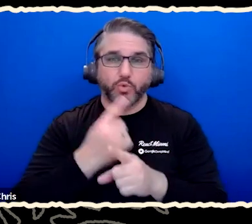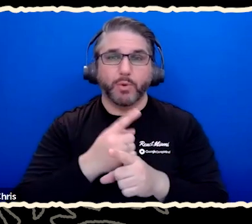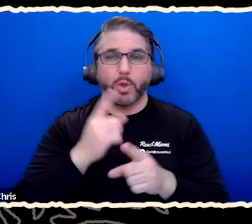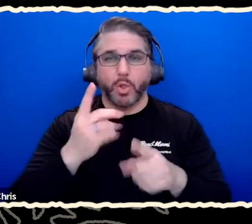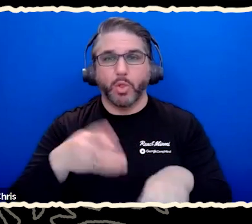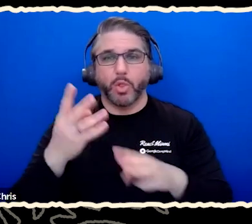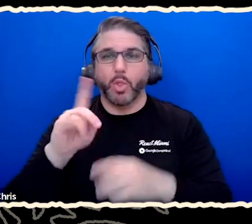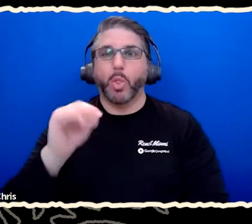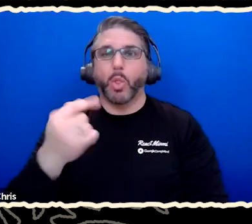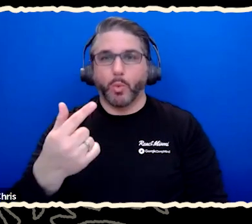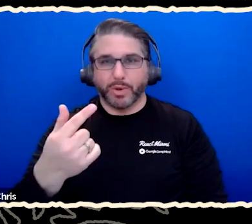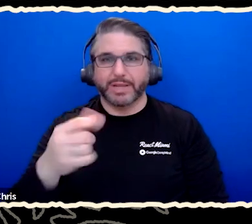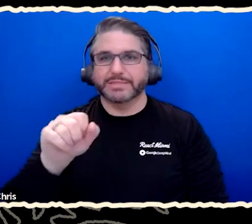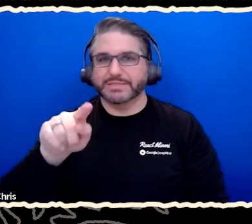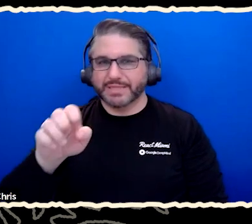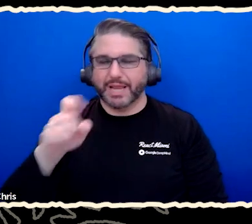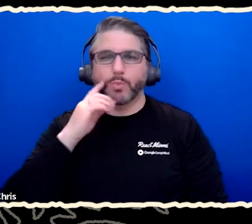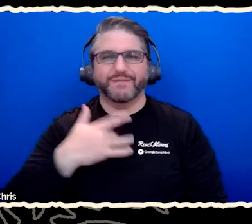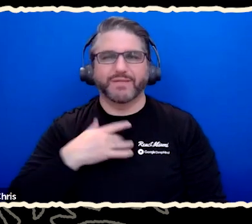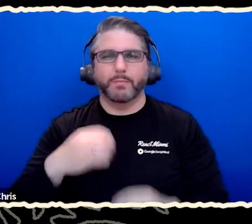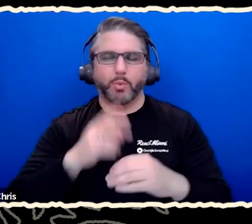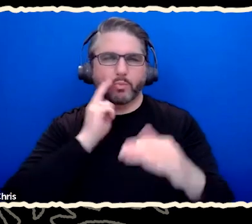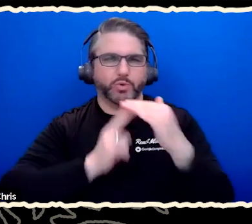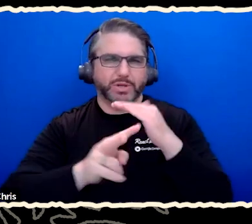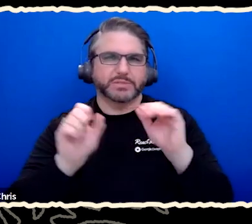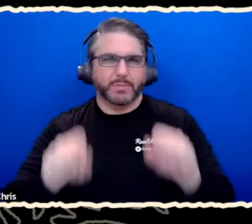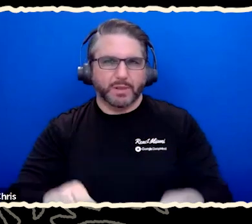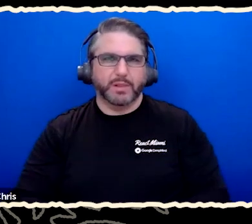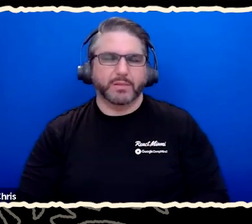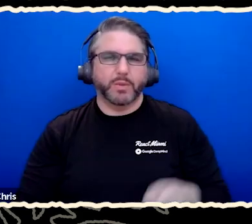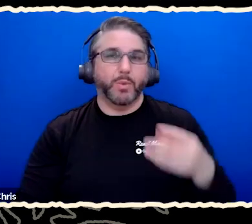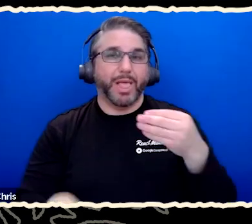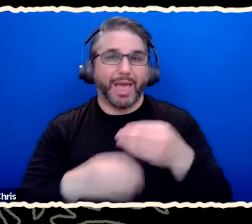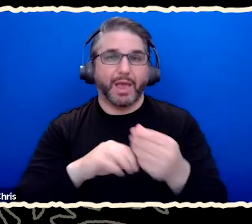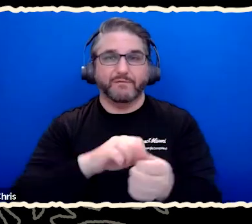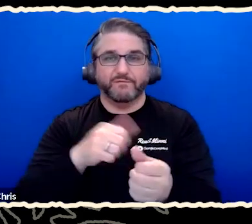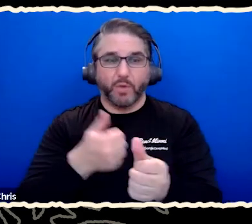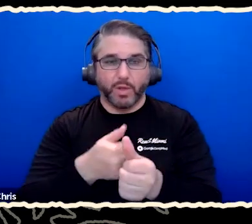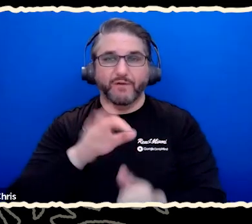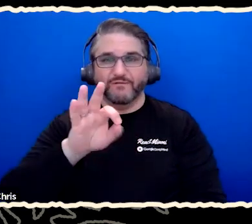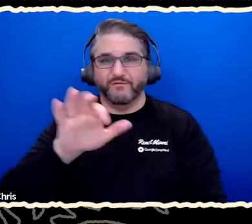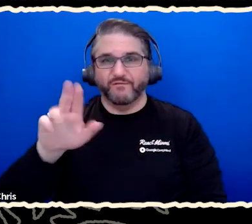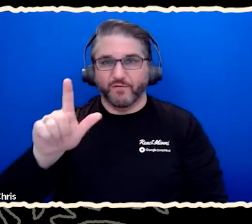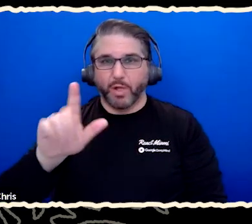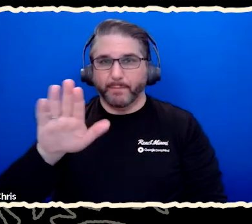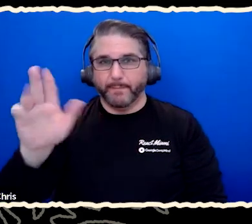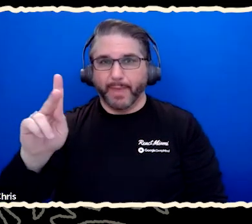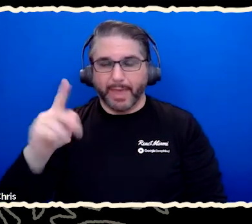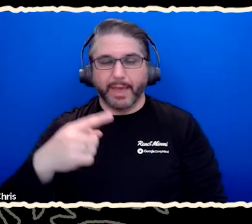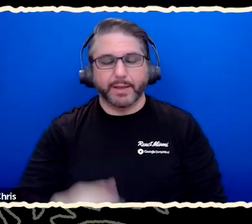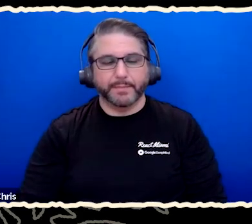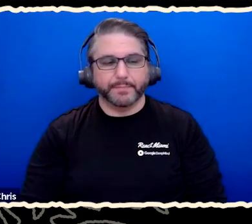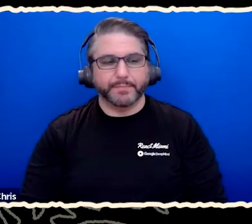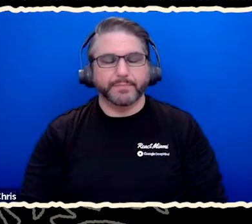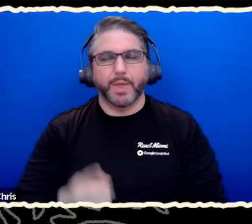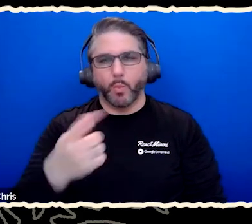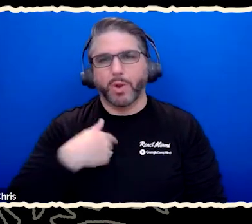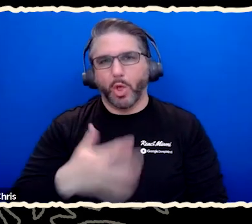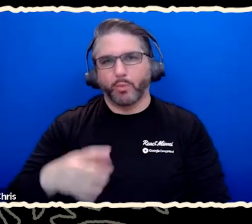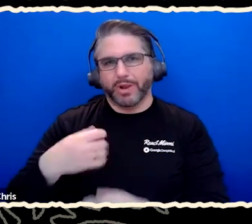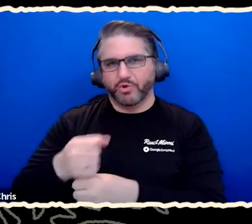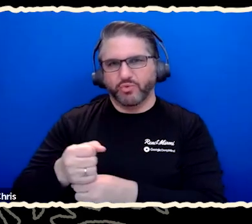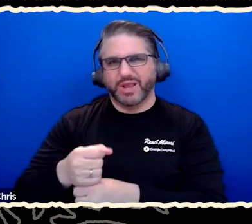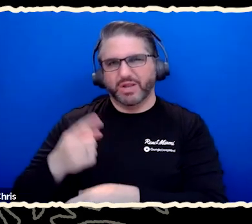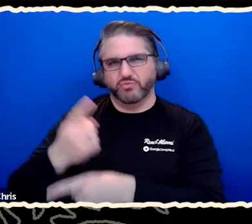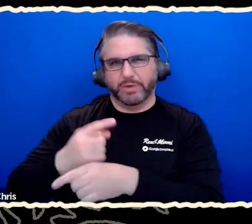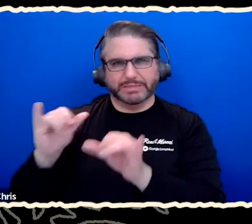this so that it will feel more predictable. Let's add a fallback. We're going to do one that I already created. That's the right